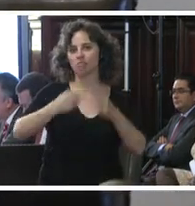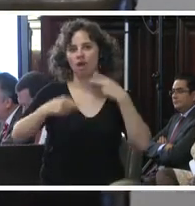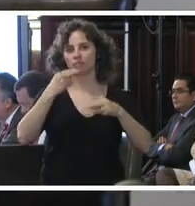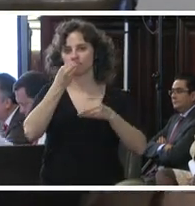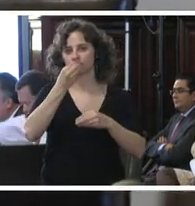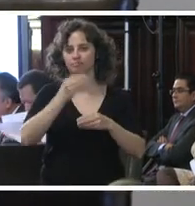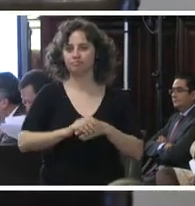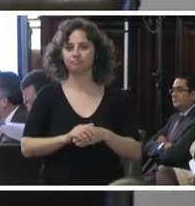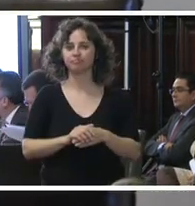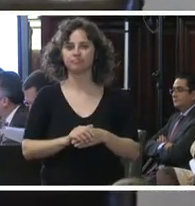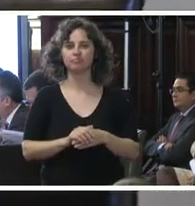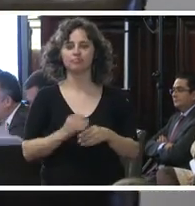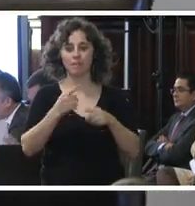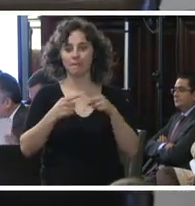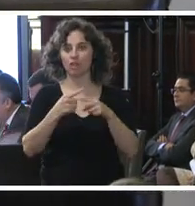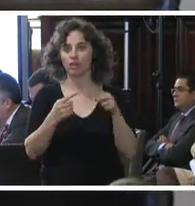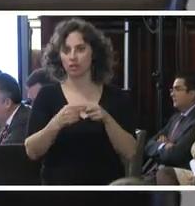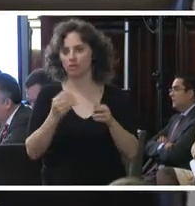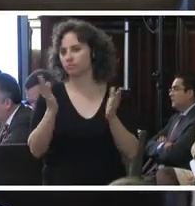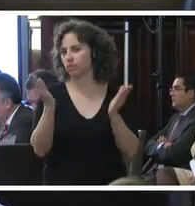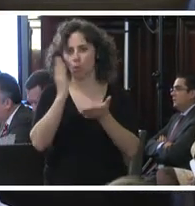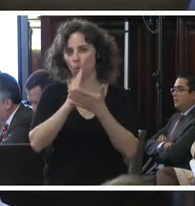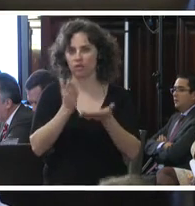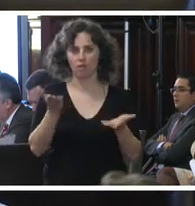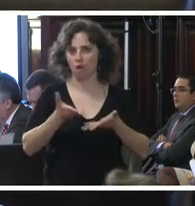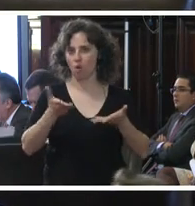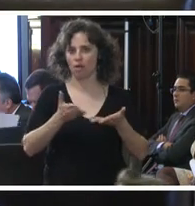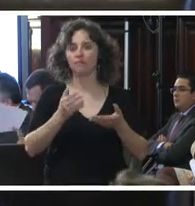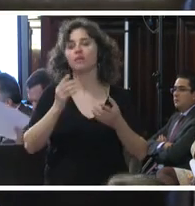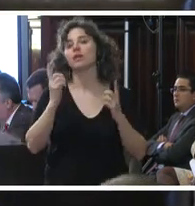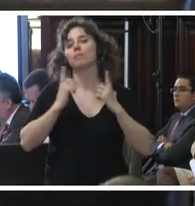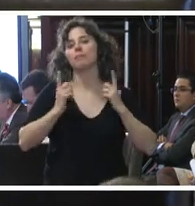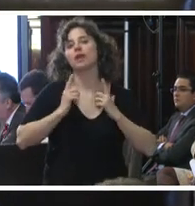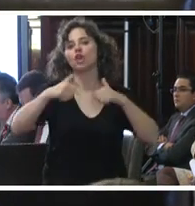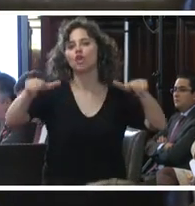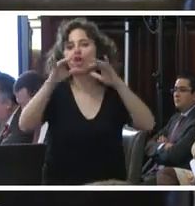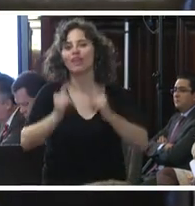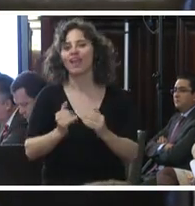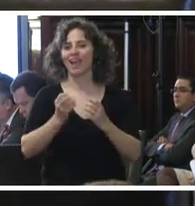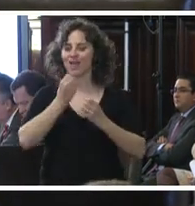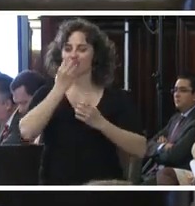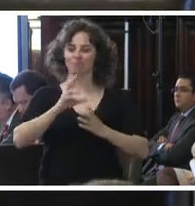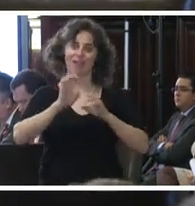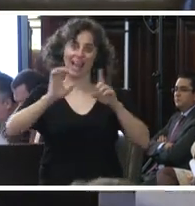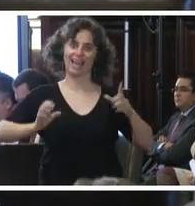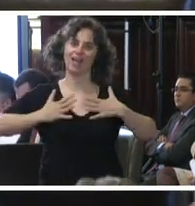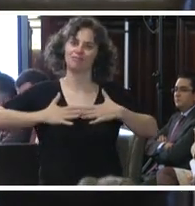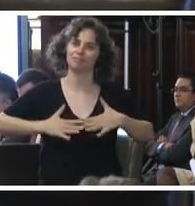I hope you're all still energetic, those who have been around with us almost all morning.